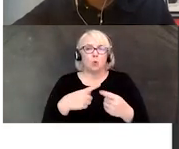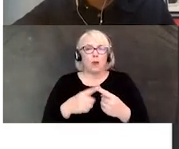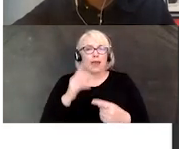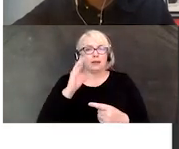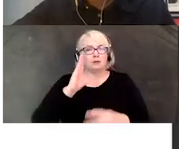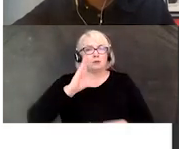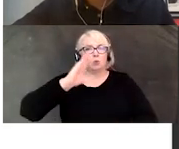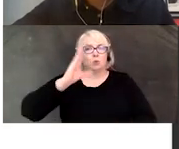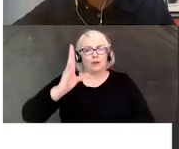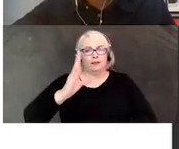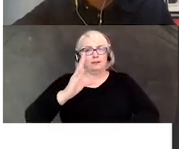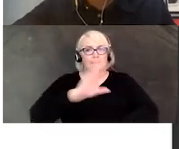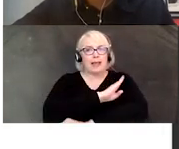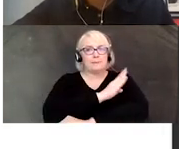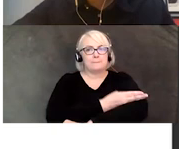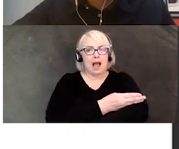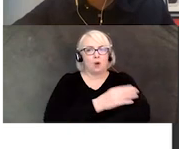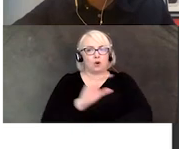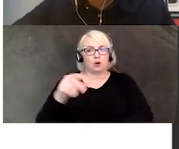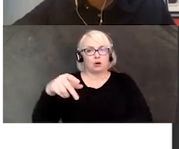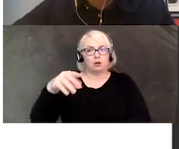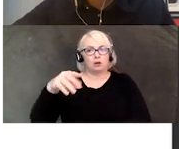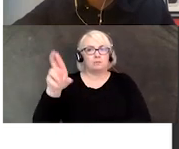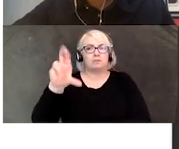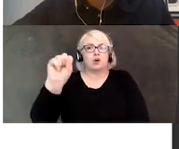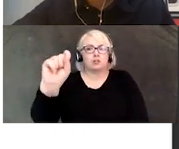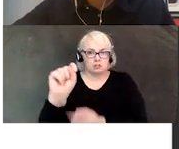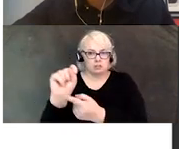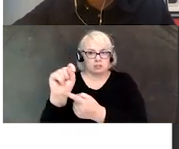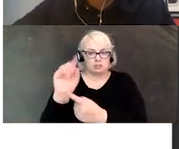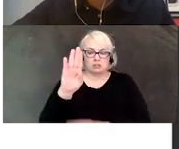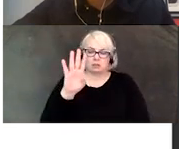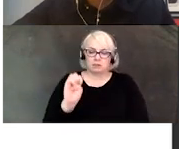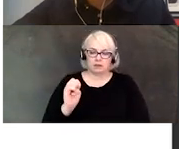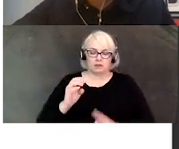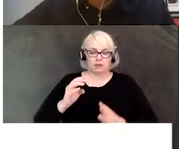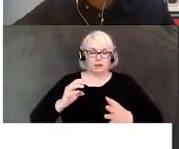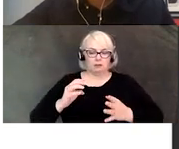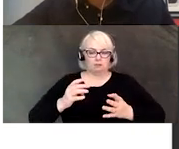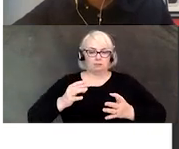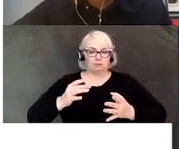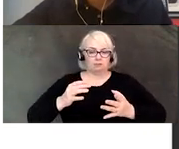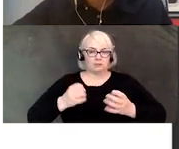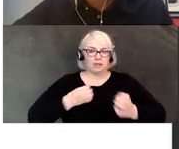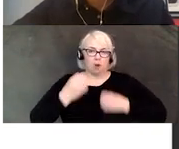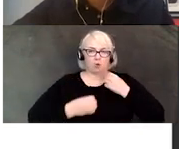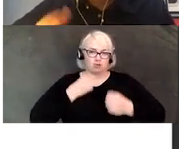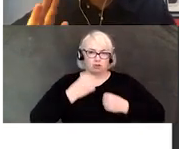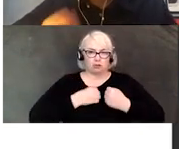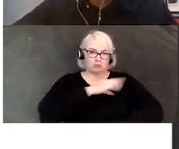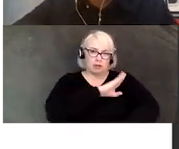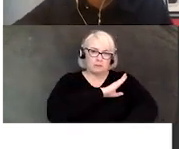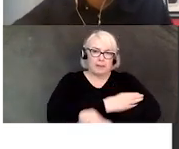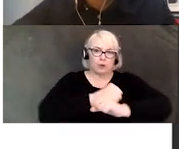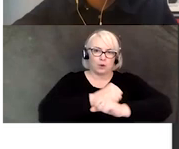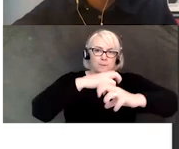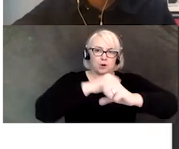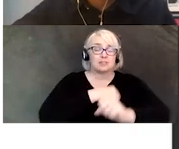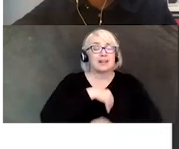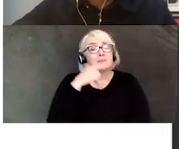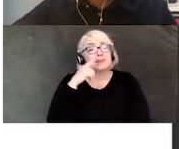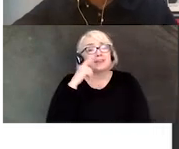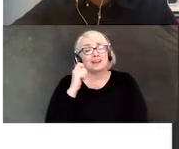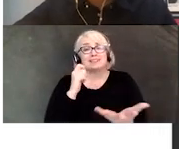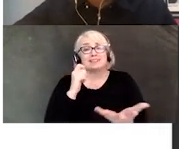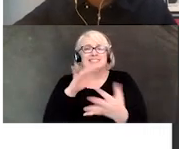emotional? You know, like just tying it into emotion so that, because with, with Marvel and, and every other major studio,